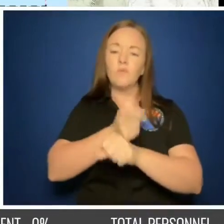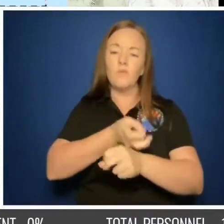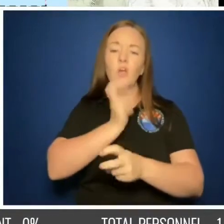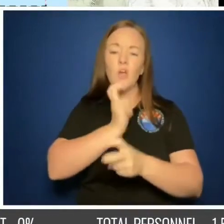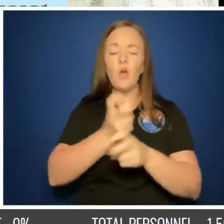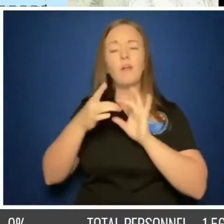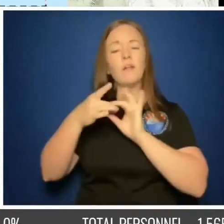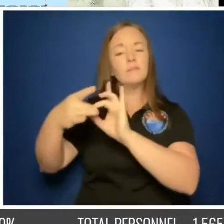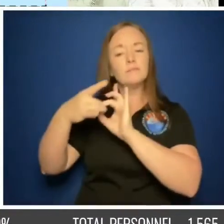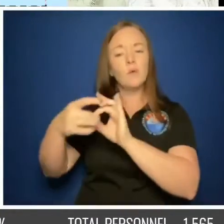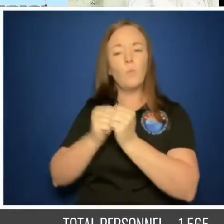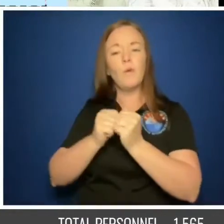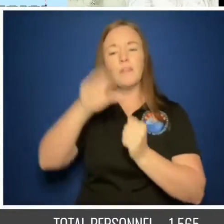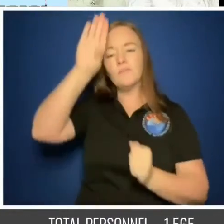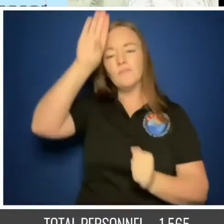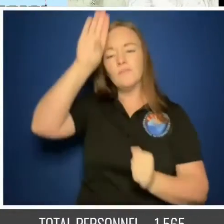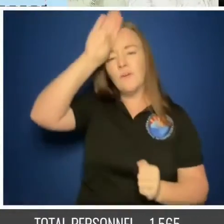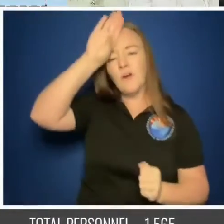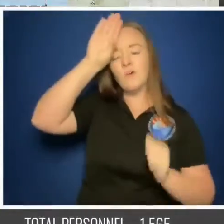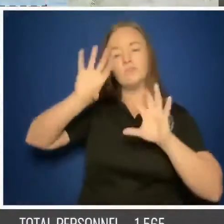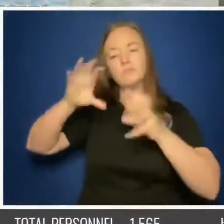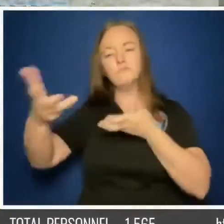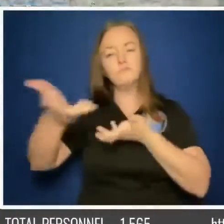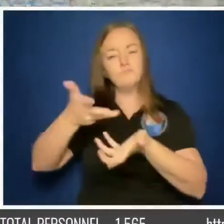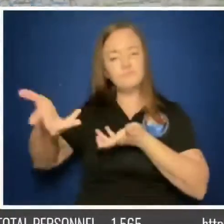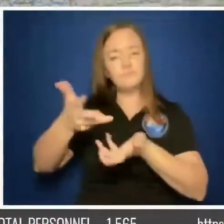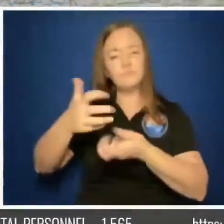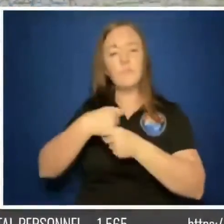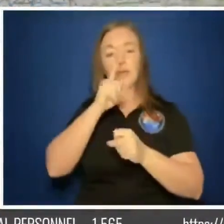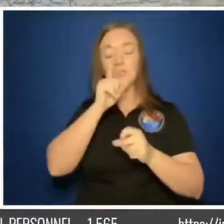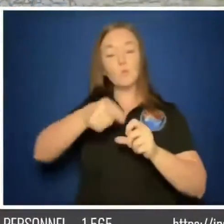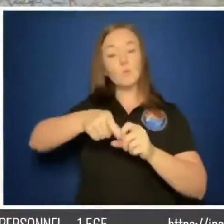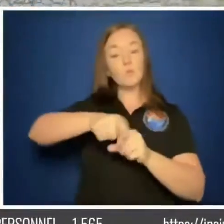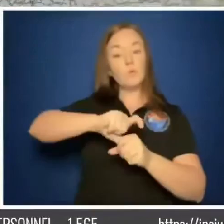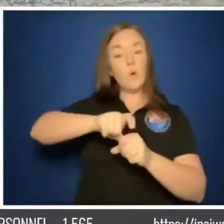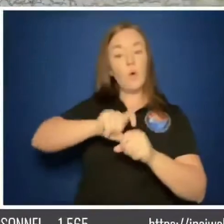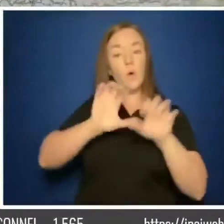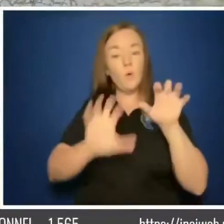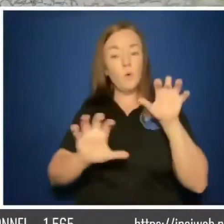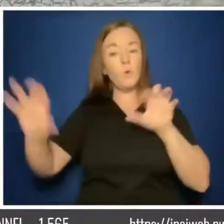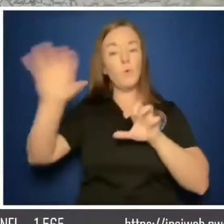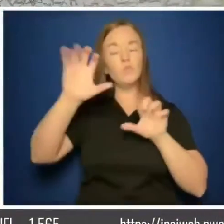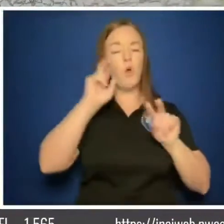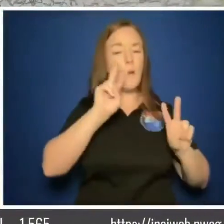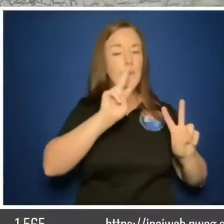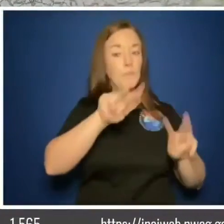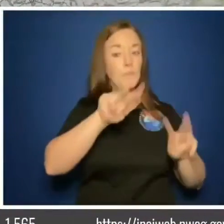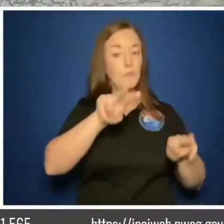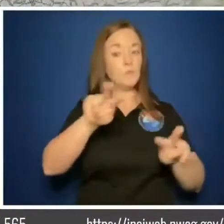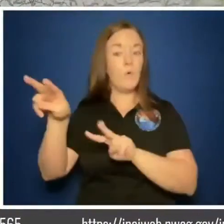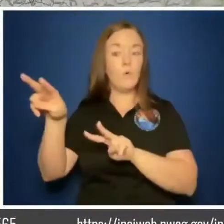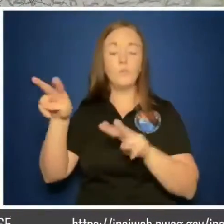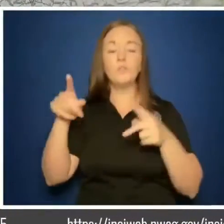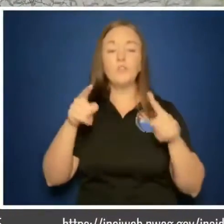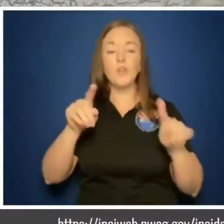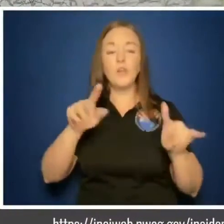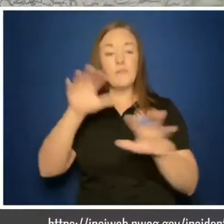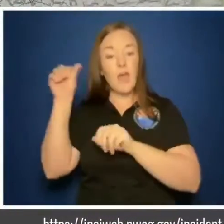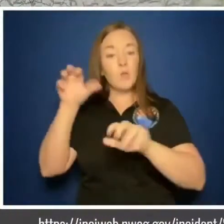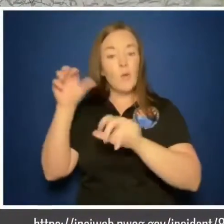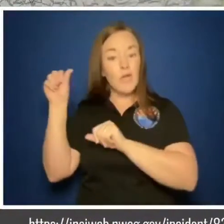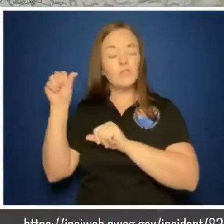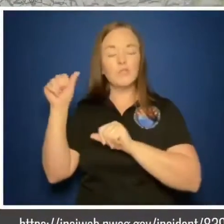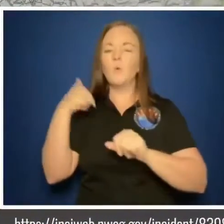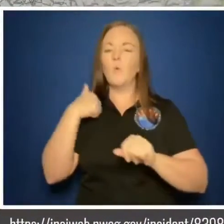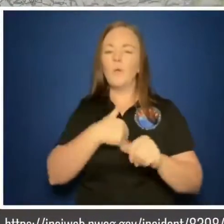fire to make sure that these zones are patrolled. While evacuated, we had numerous deputies from